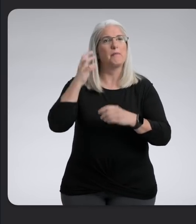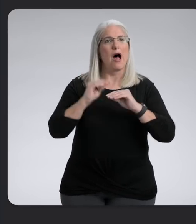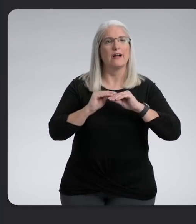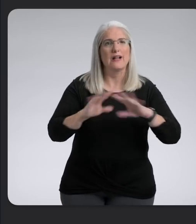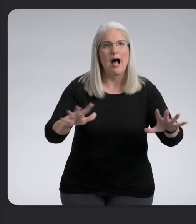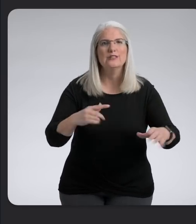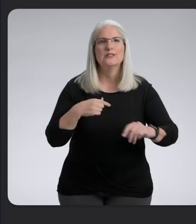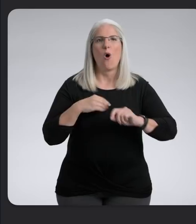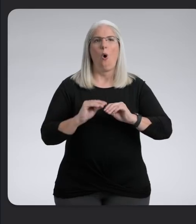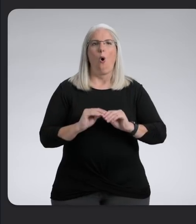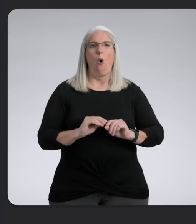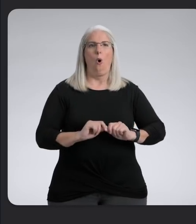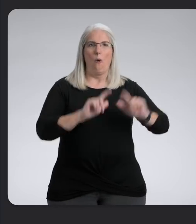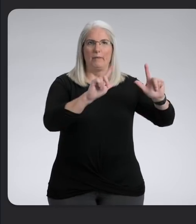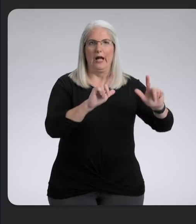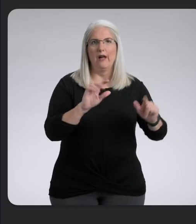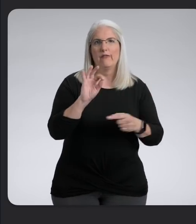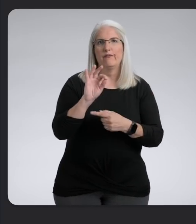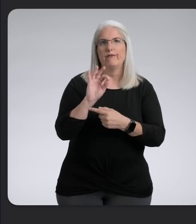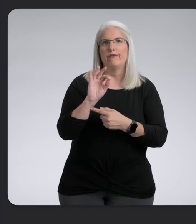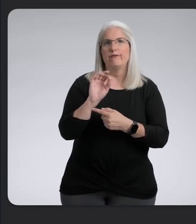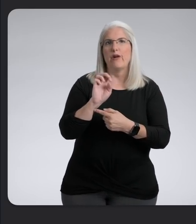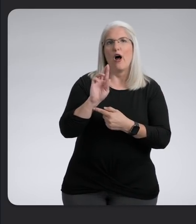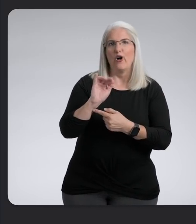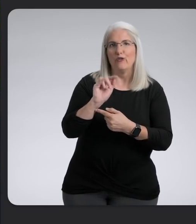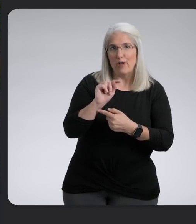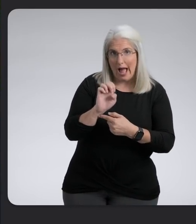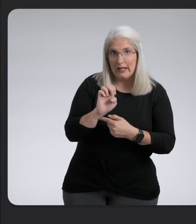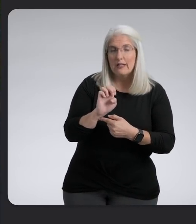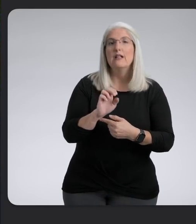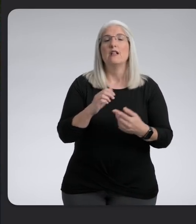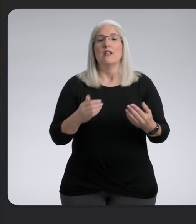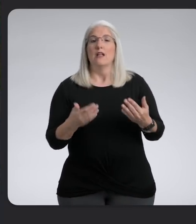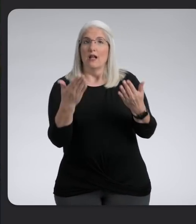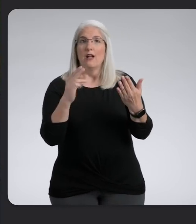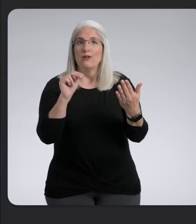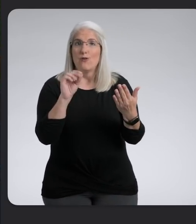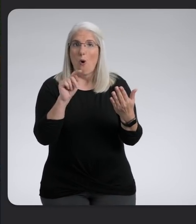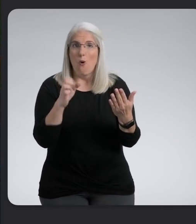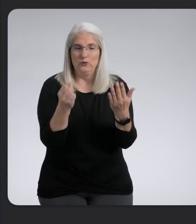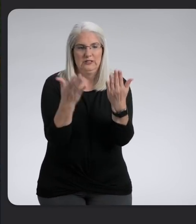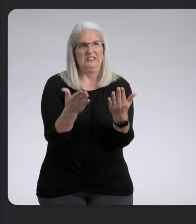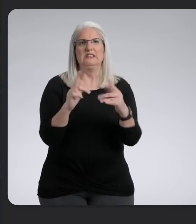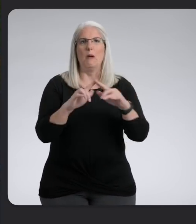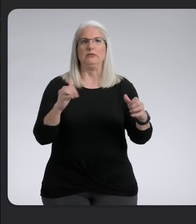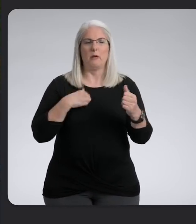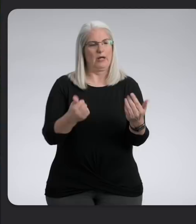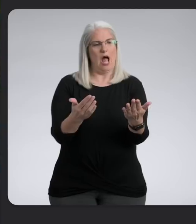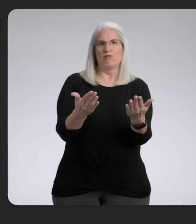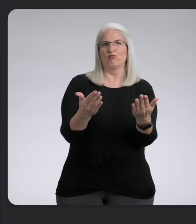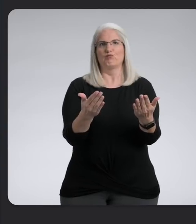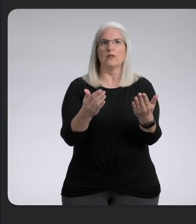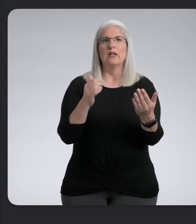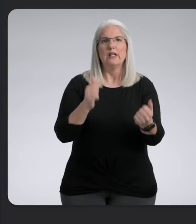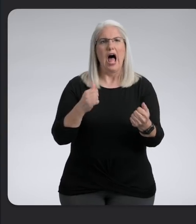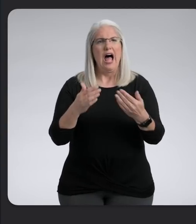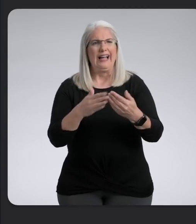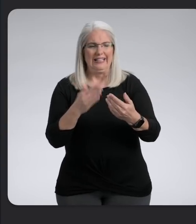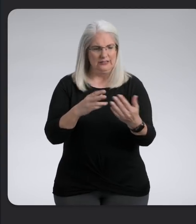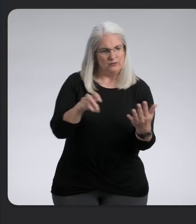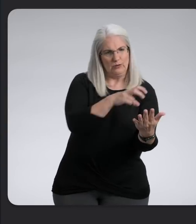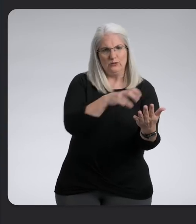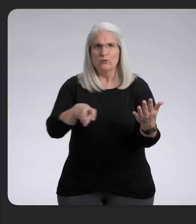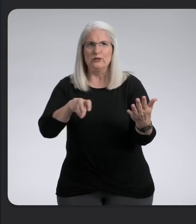now I can work with Ferrite and Notes at the same time in split view. It's also really easy to switch apps in split view. If I want to